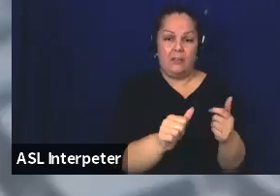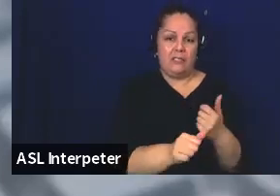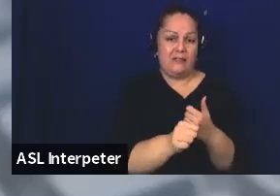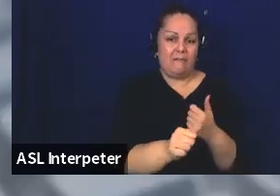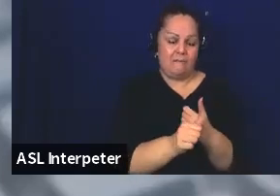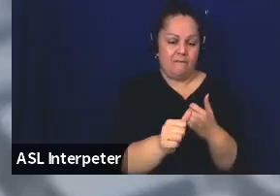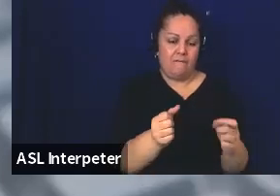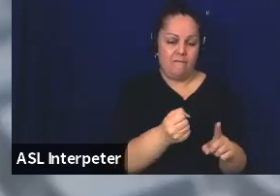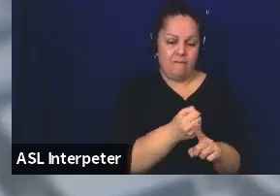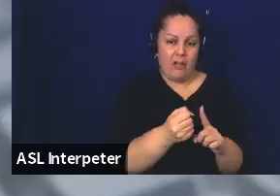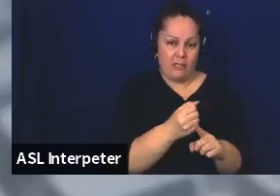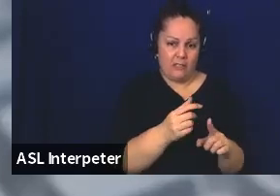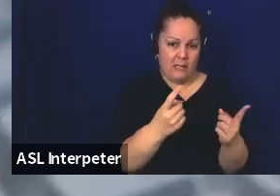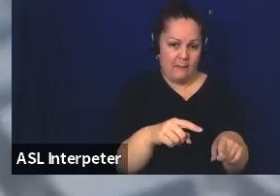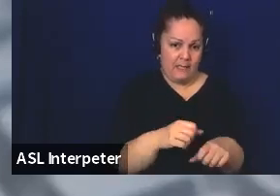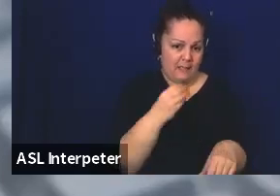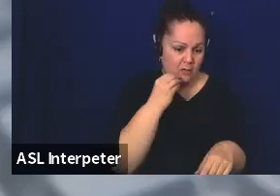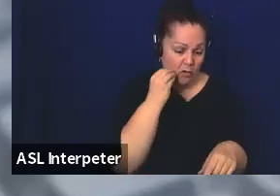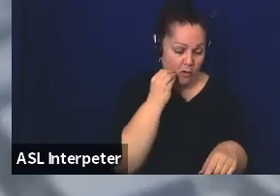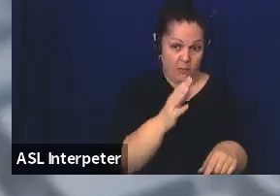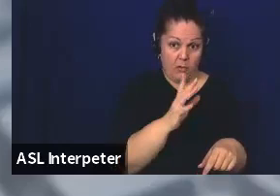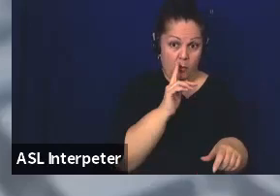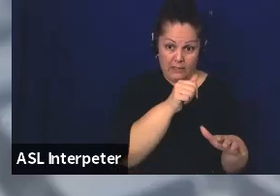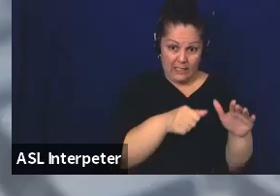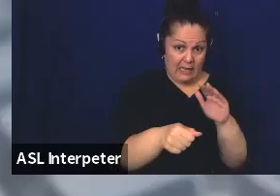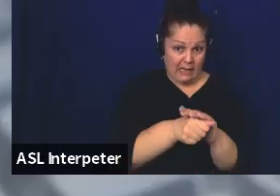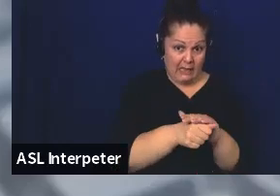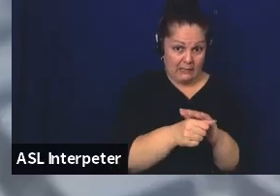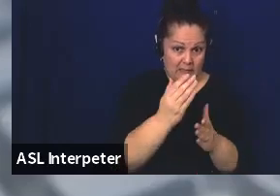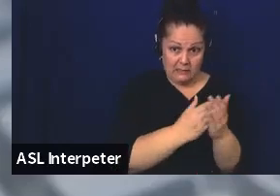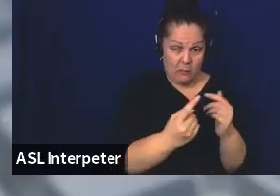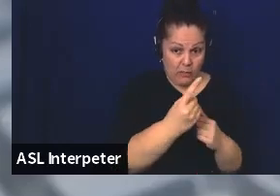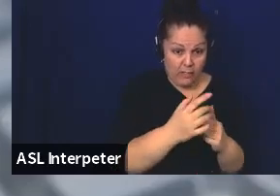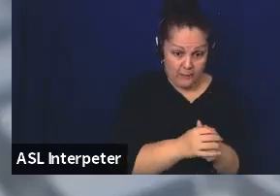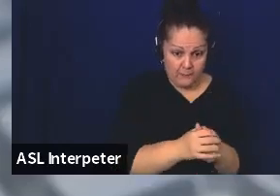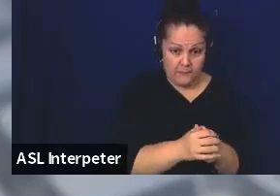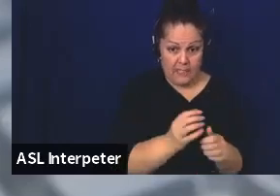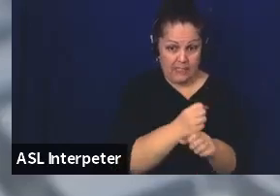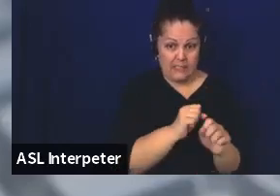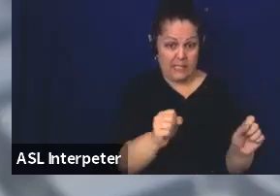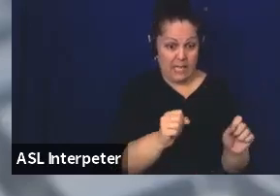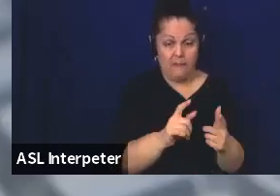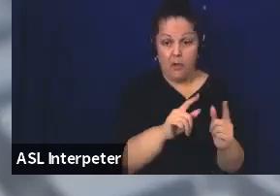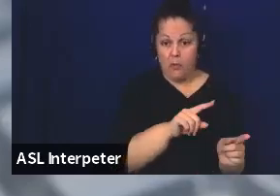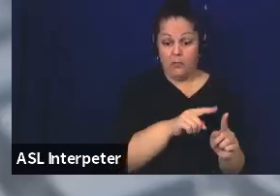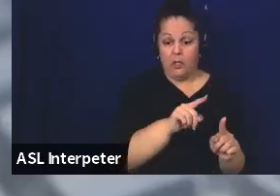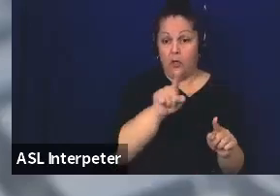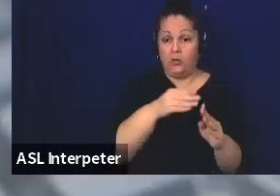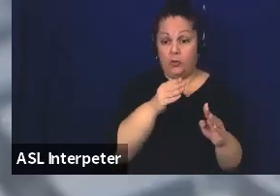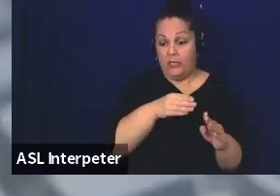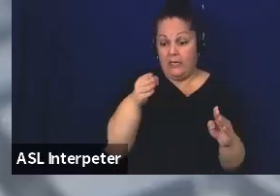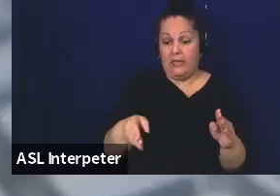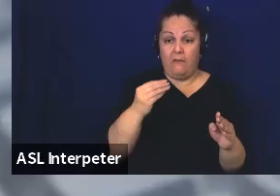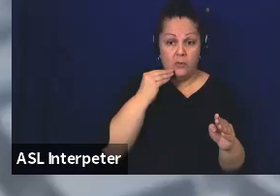is occurring in the home. So will they be hiding somewhere? That is deemed safe? Will they be going to a neighbor's home? What